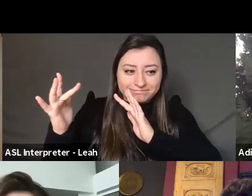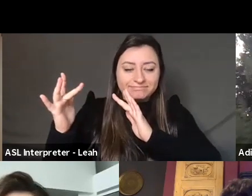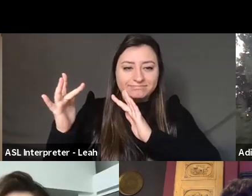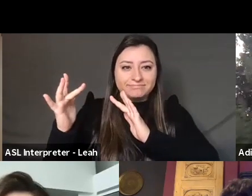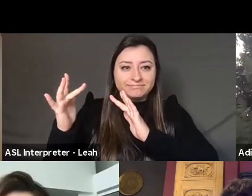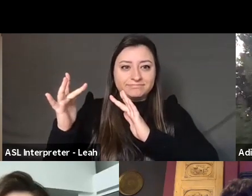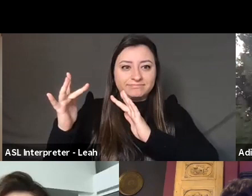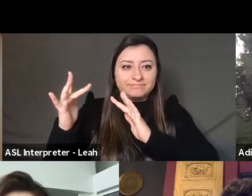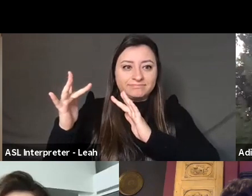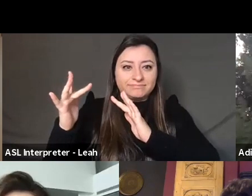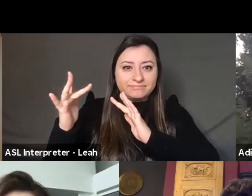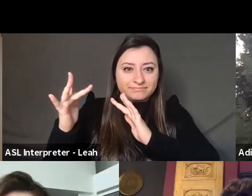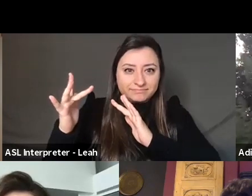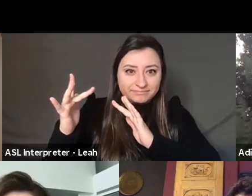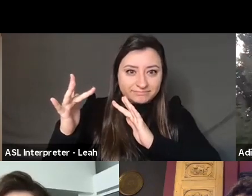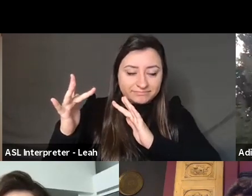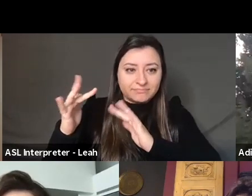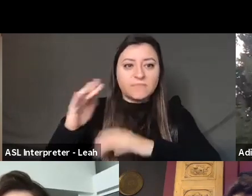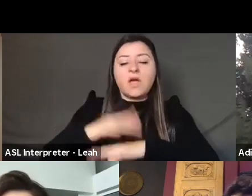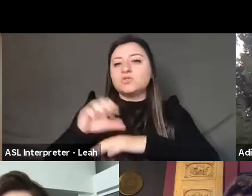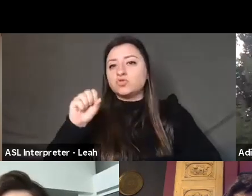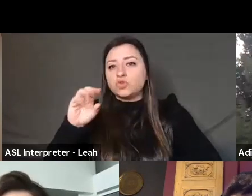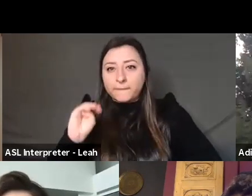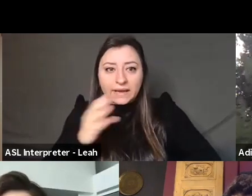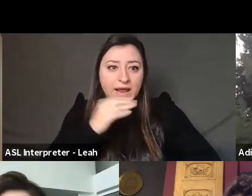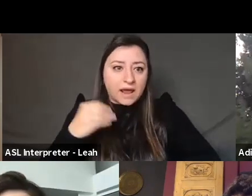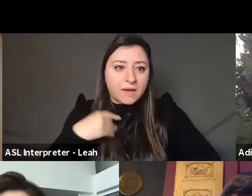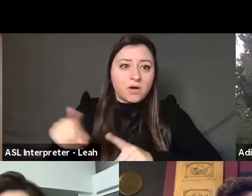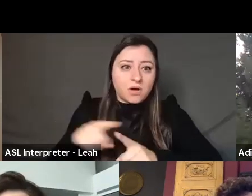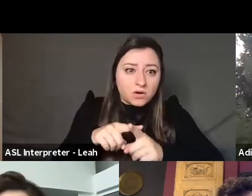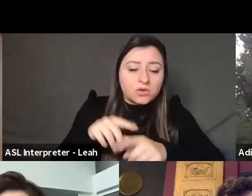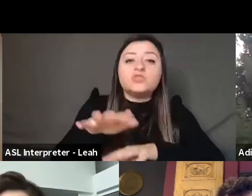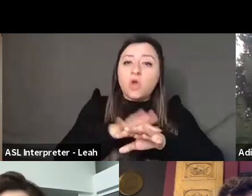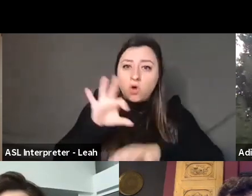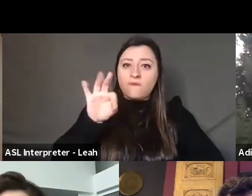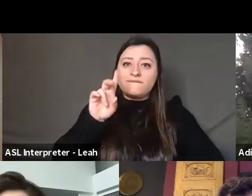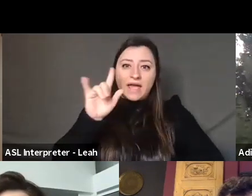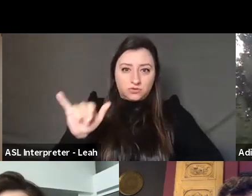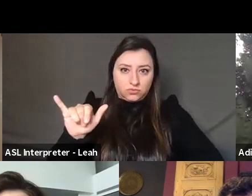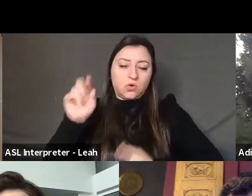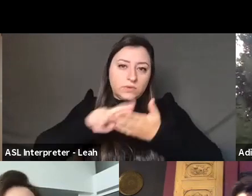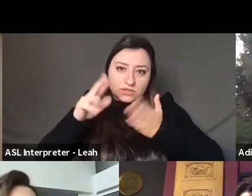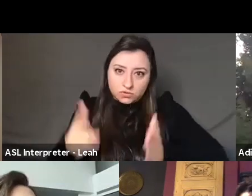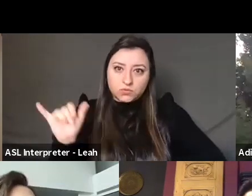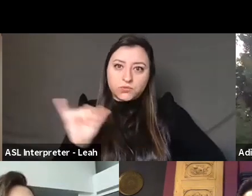an Arab history and heritage on social media, and I'm also a fellow Slow Factory researcher.